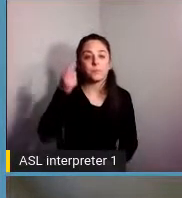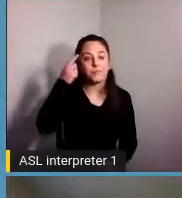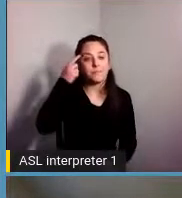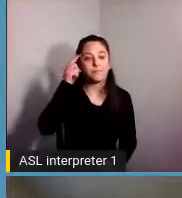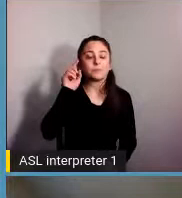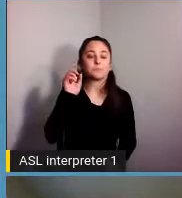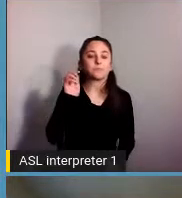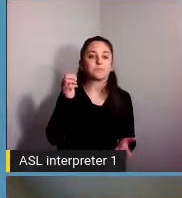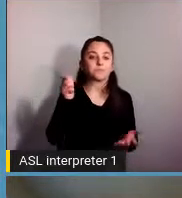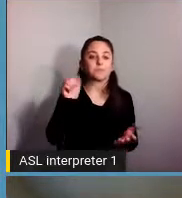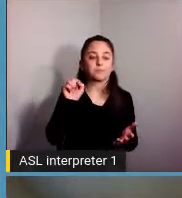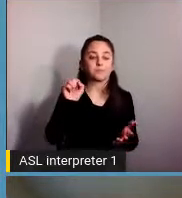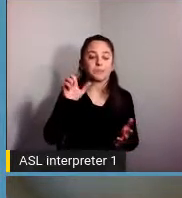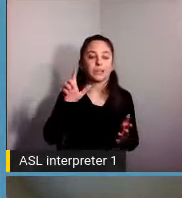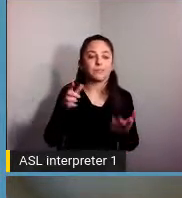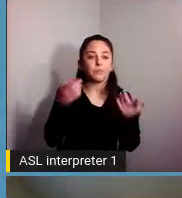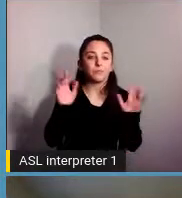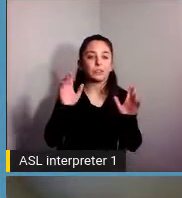ASL interpreters.